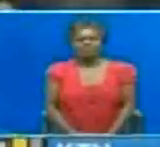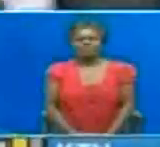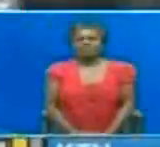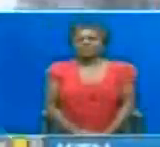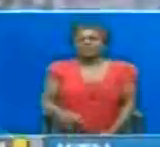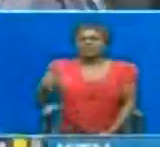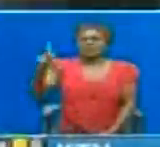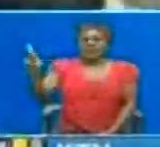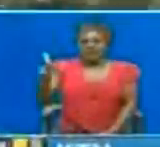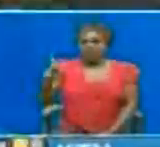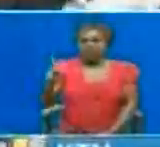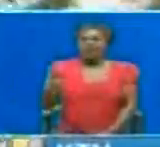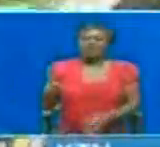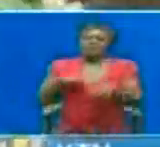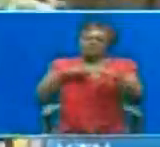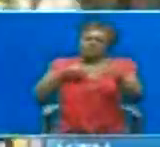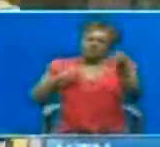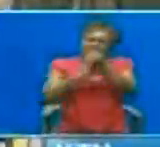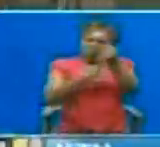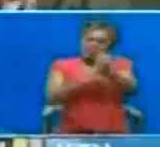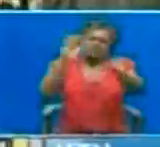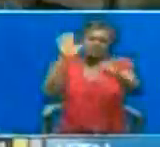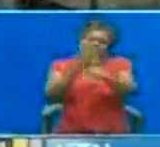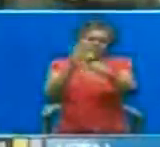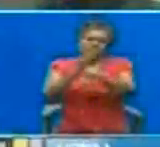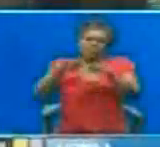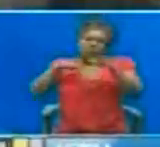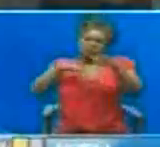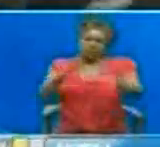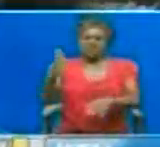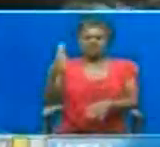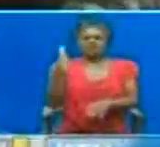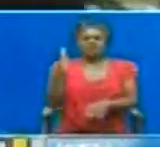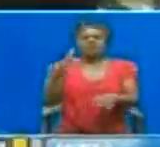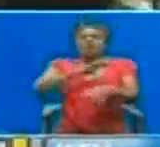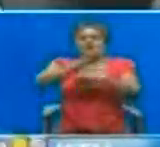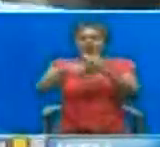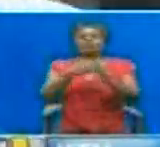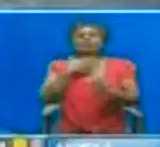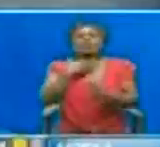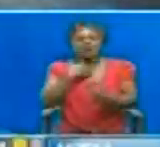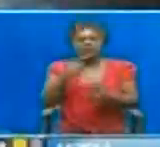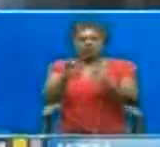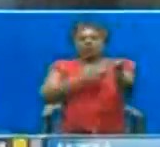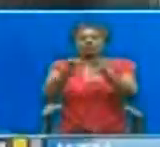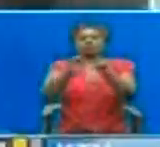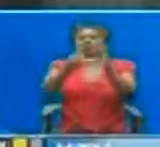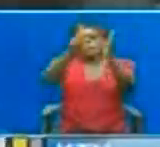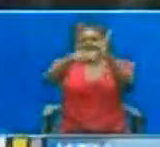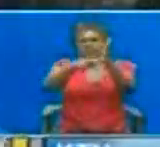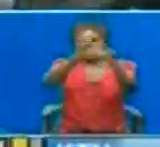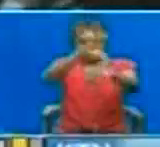Kajwang supporters, who came out in numbers at some point, overwhelmed the available security organs, though they were later contained.